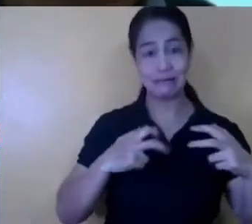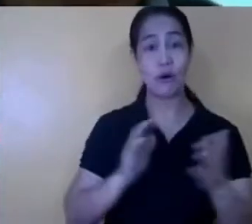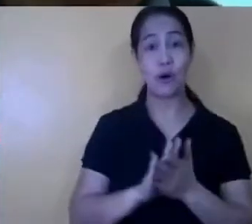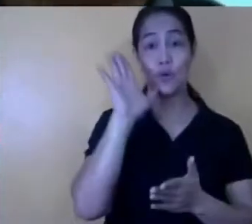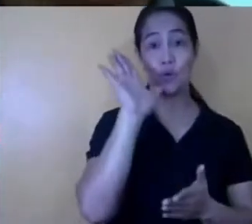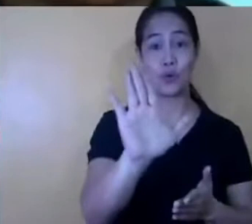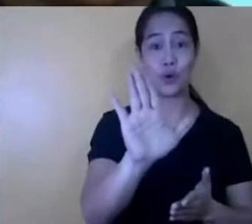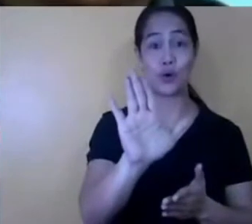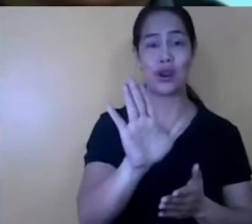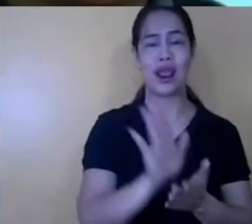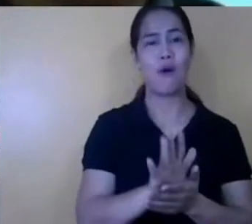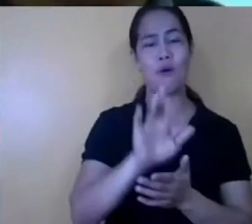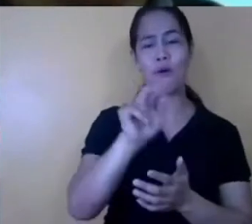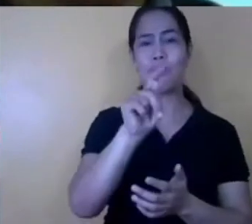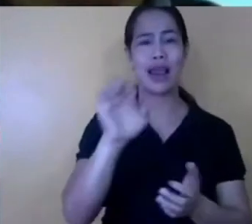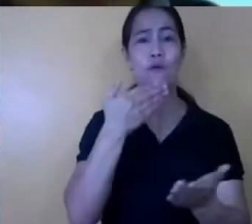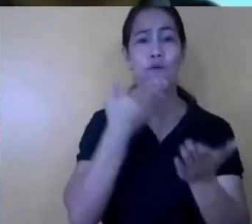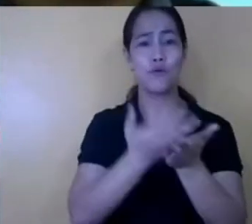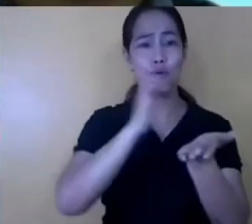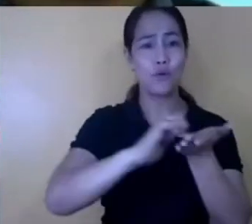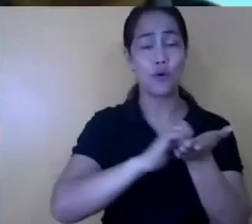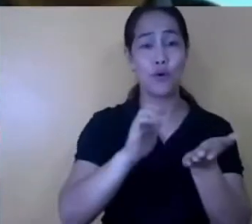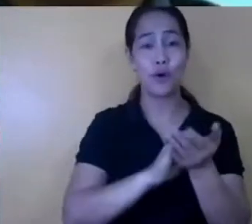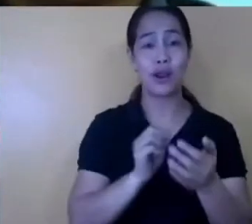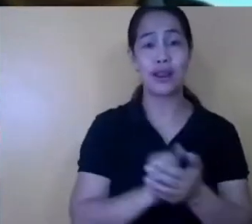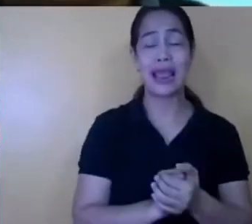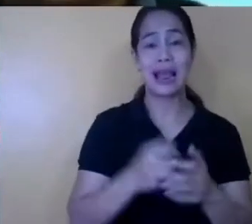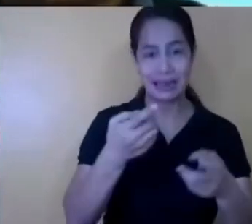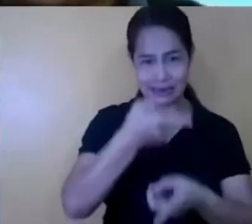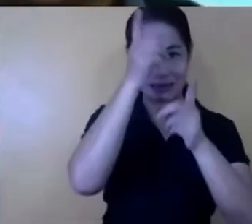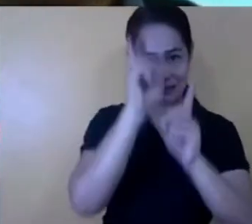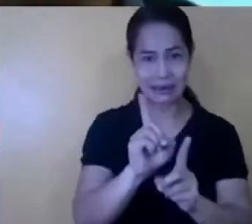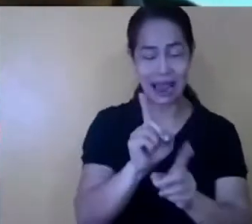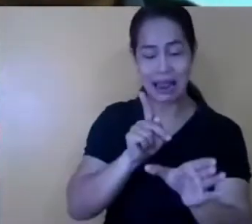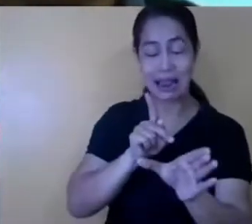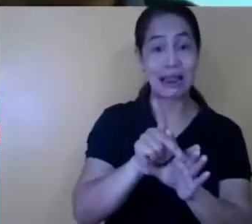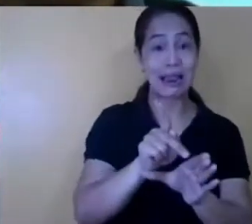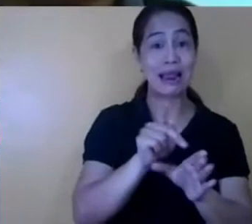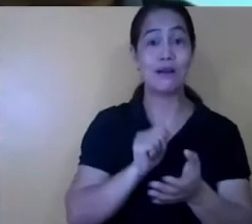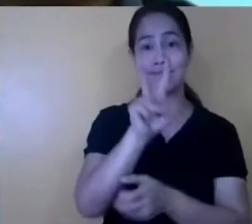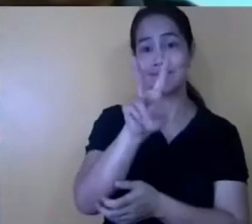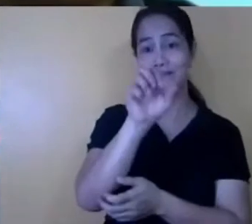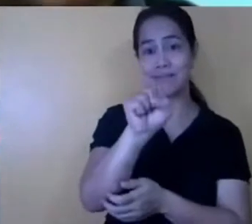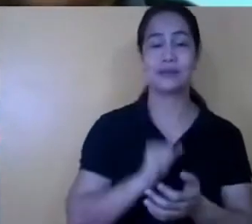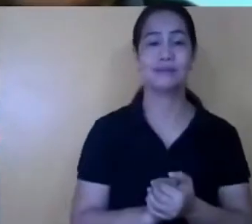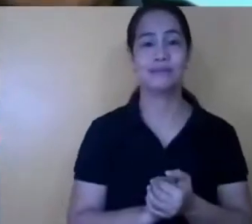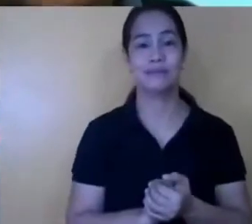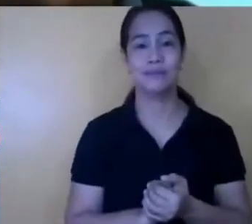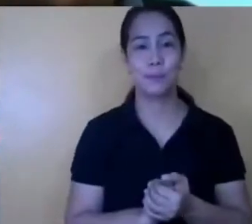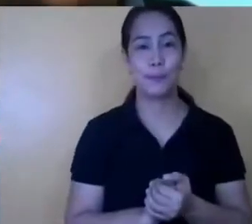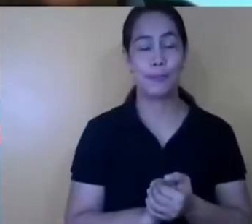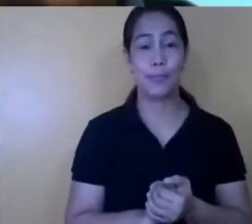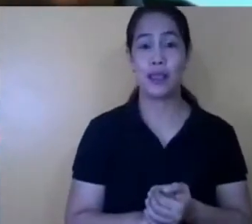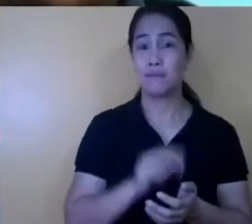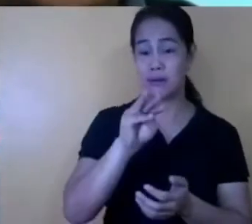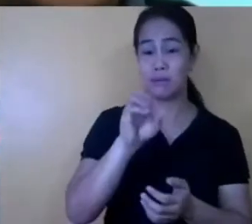ratee's good practices that uphold the dignity of teaching as a profession, you get VS. For MOV3,